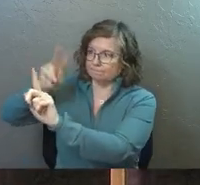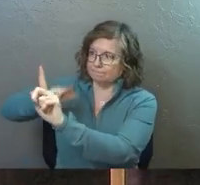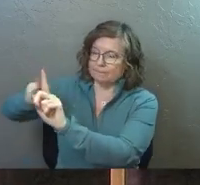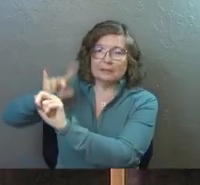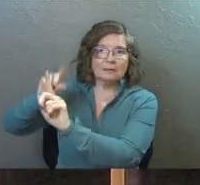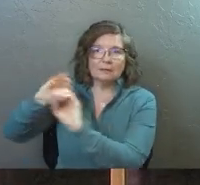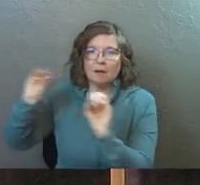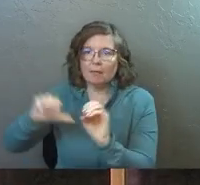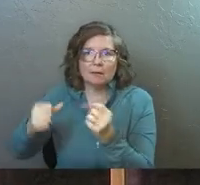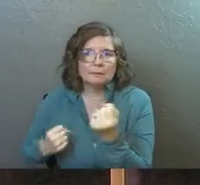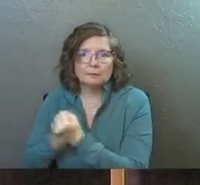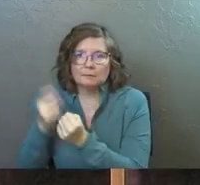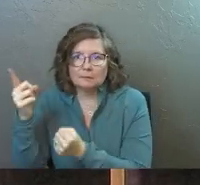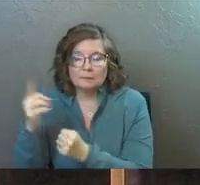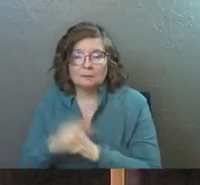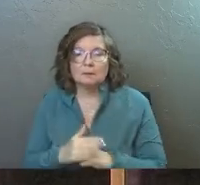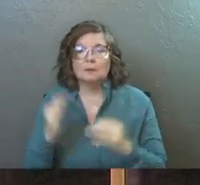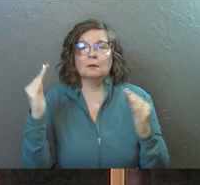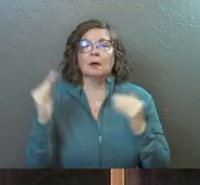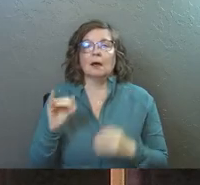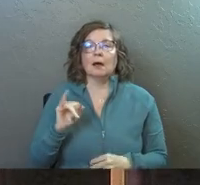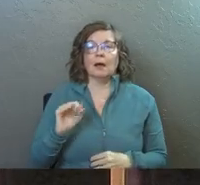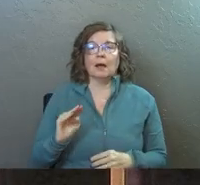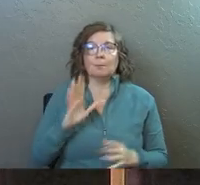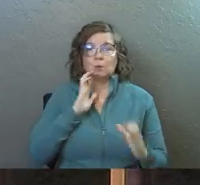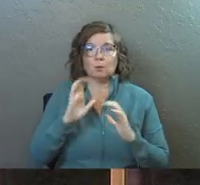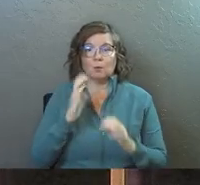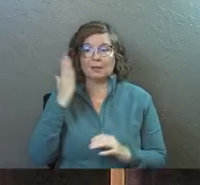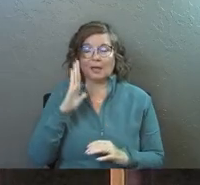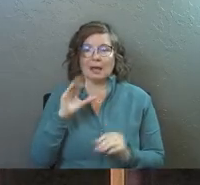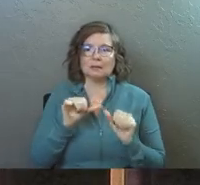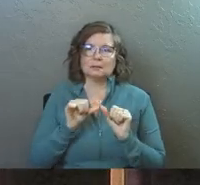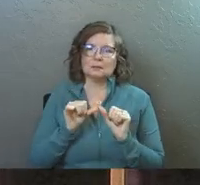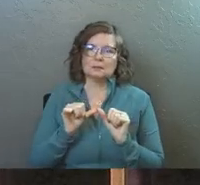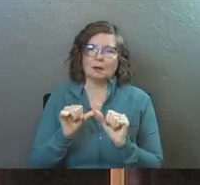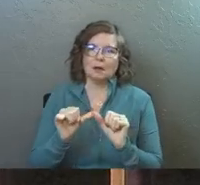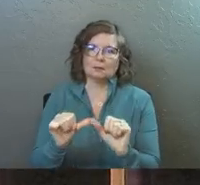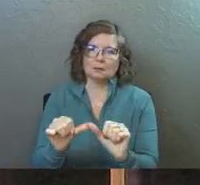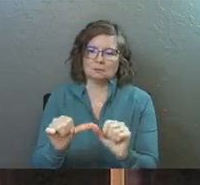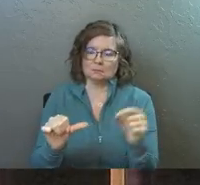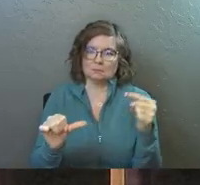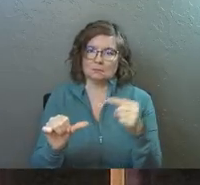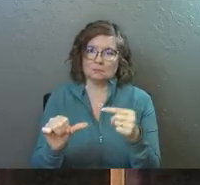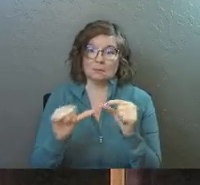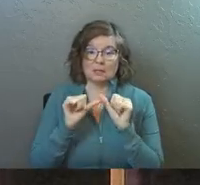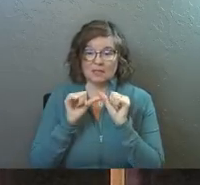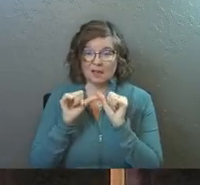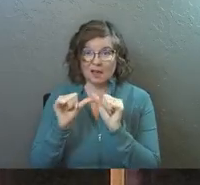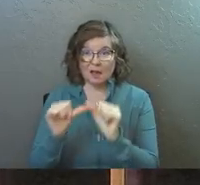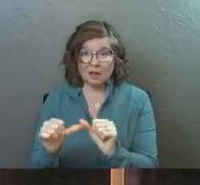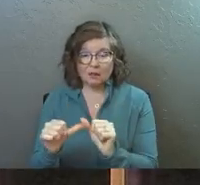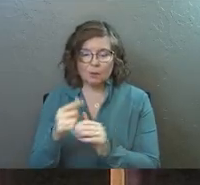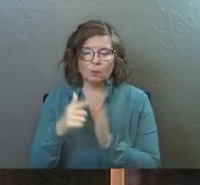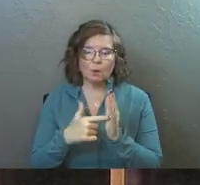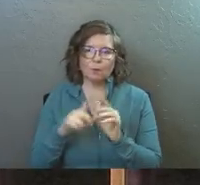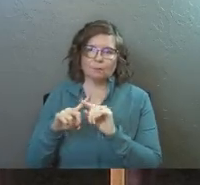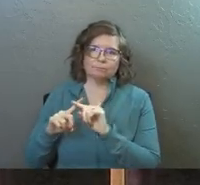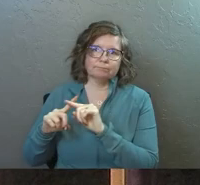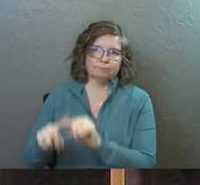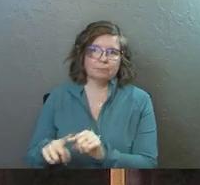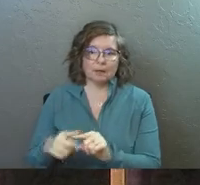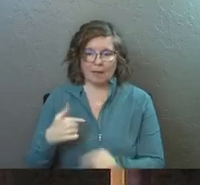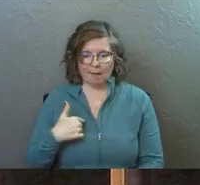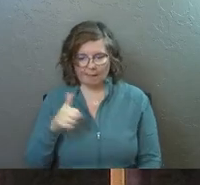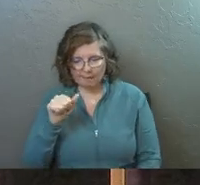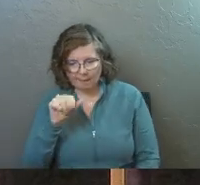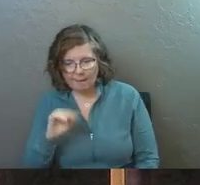needs nothing to hold him up. Next, the I am communicates that God is constant. His constancy is what we count on.